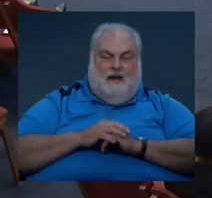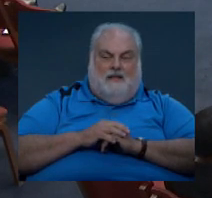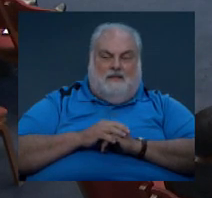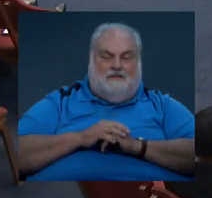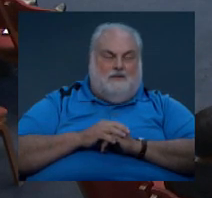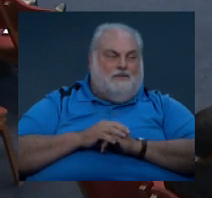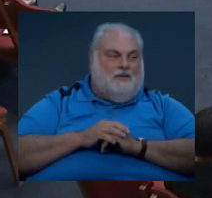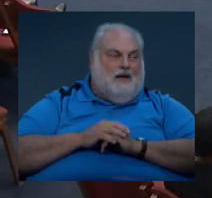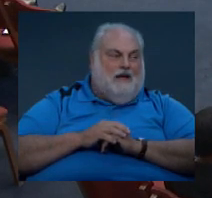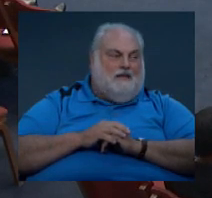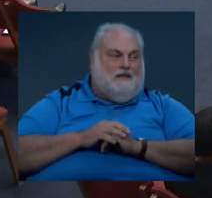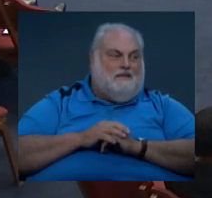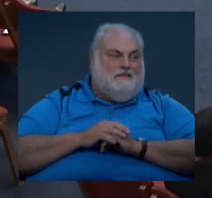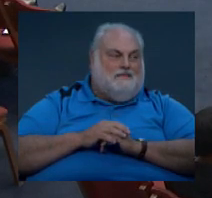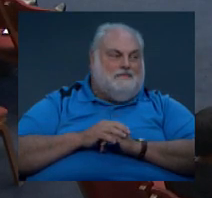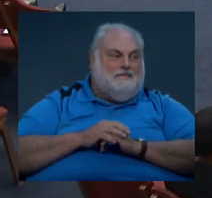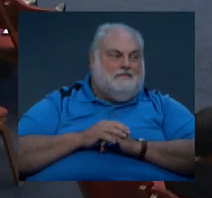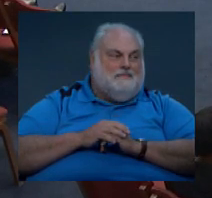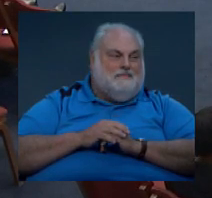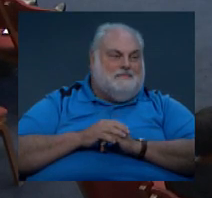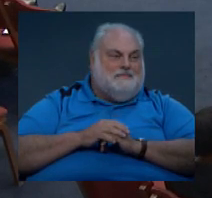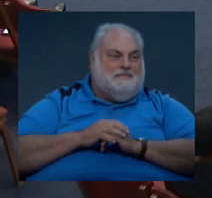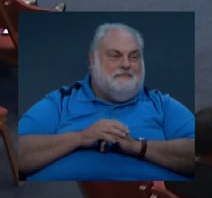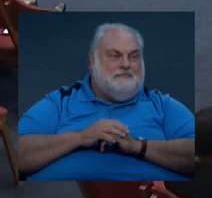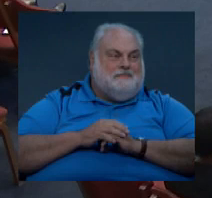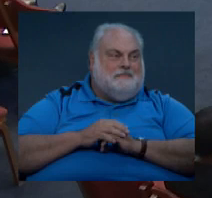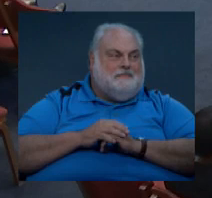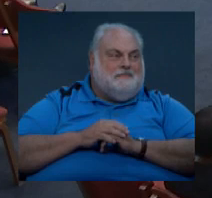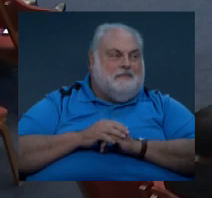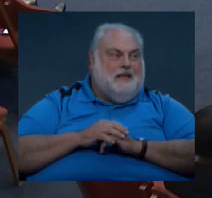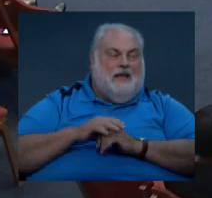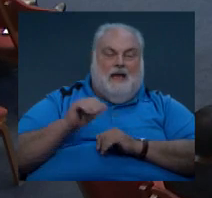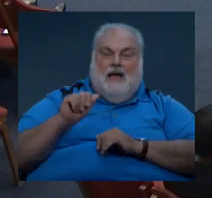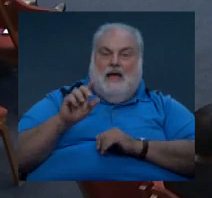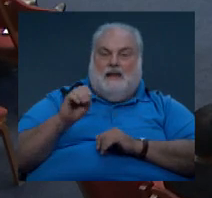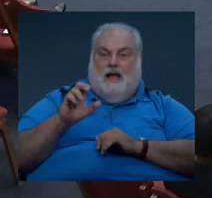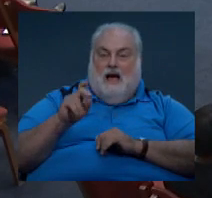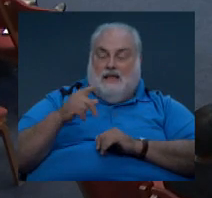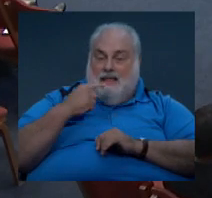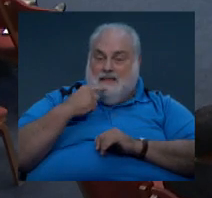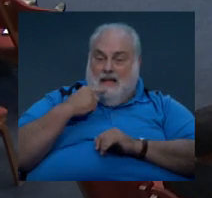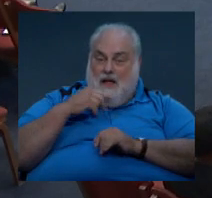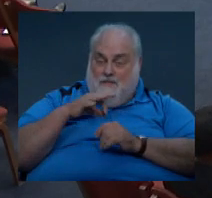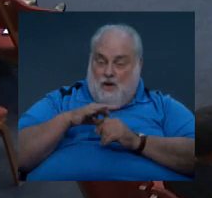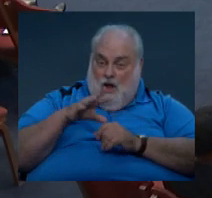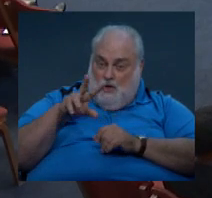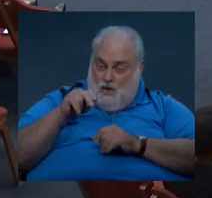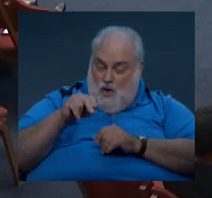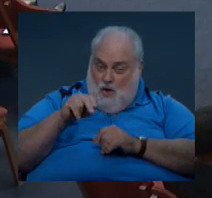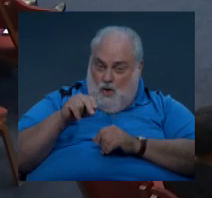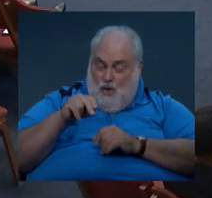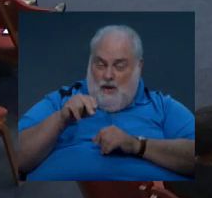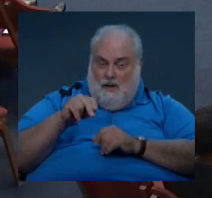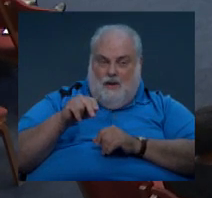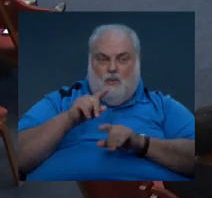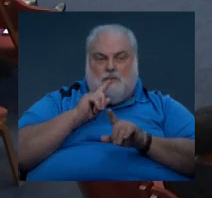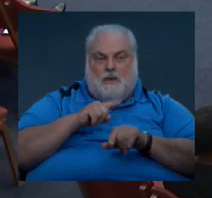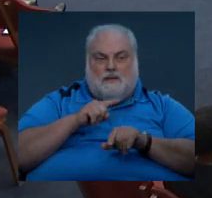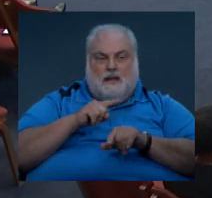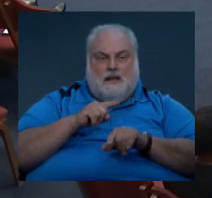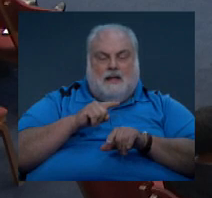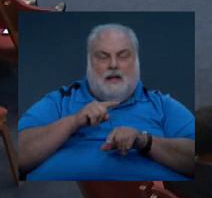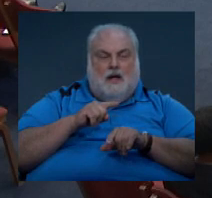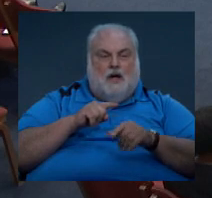Yes, ma'am. It's a no on the planning commission. That's correct. It was 2 ayes,